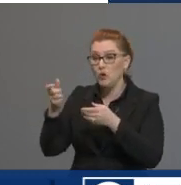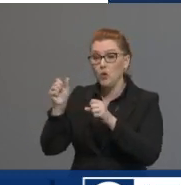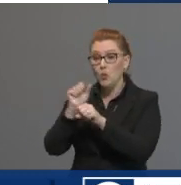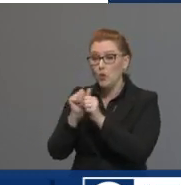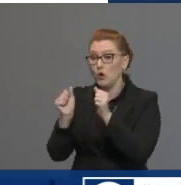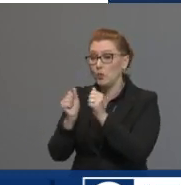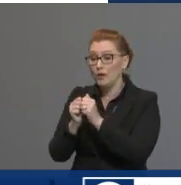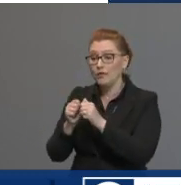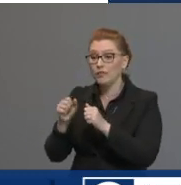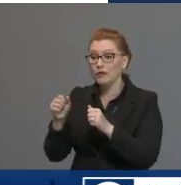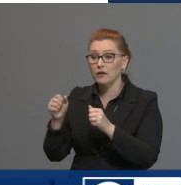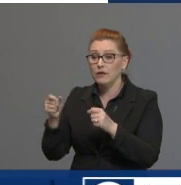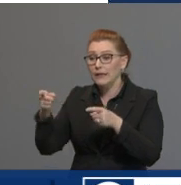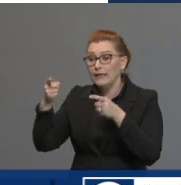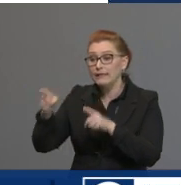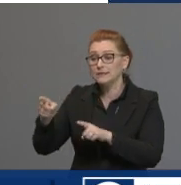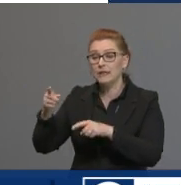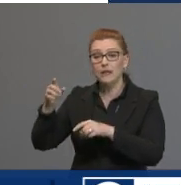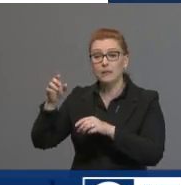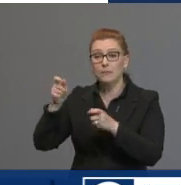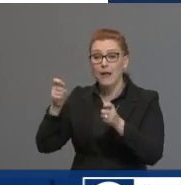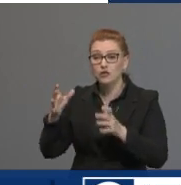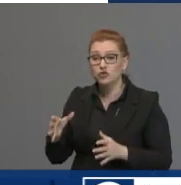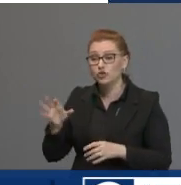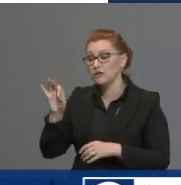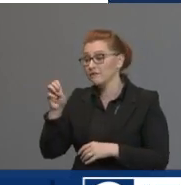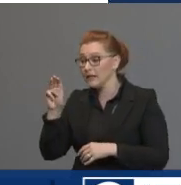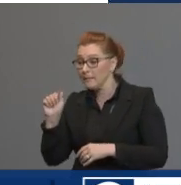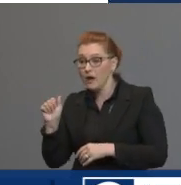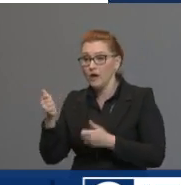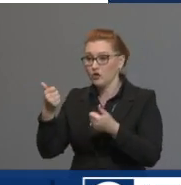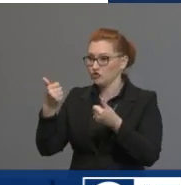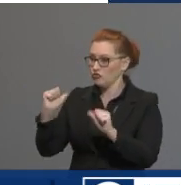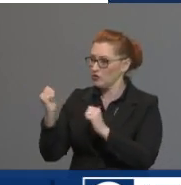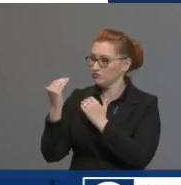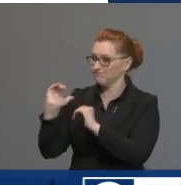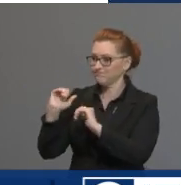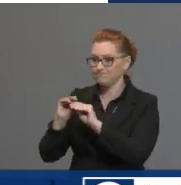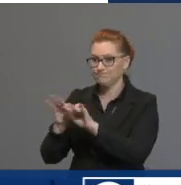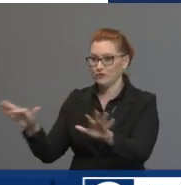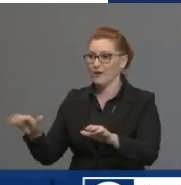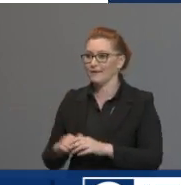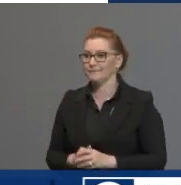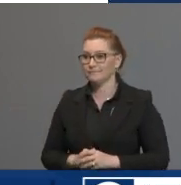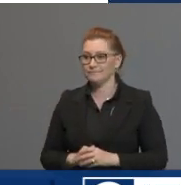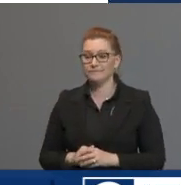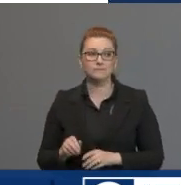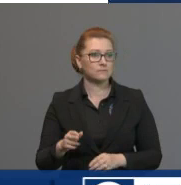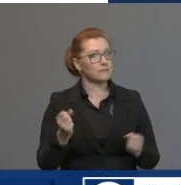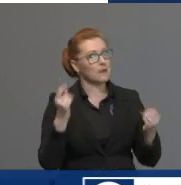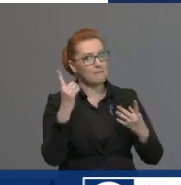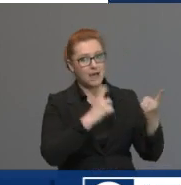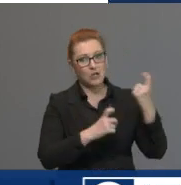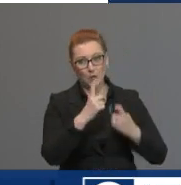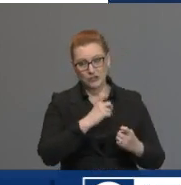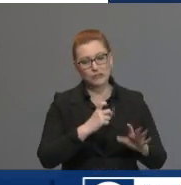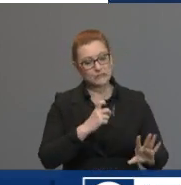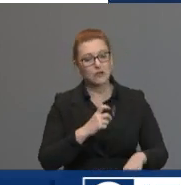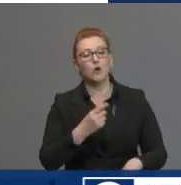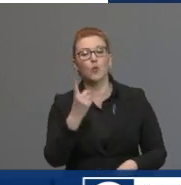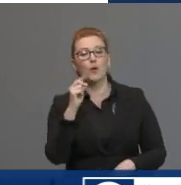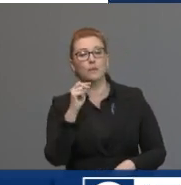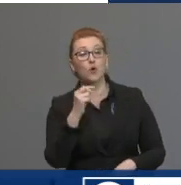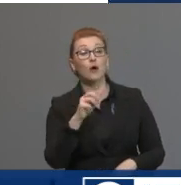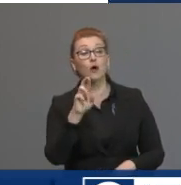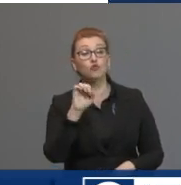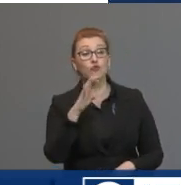incident managers in the Navajo Nation and FEMA to try to mitigate the spread of the disease. We've taken a lot of questions. We have time